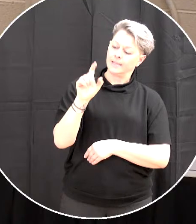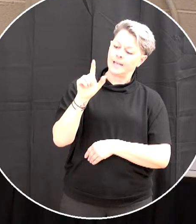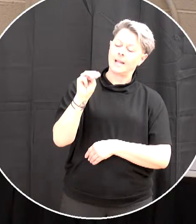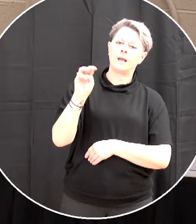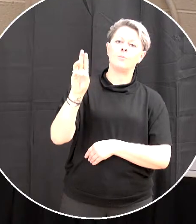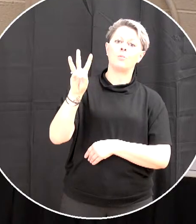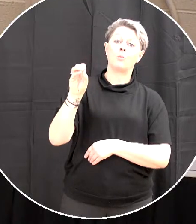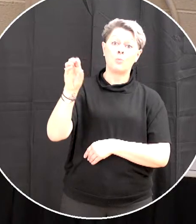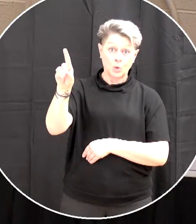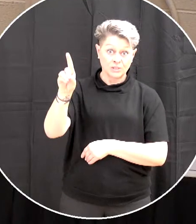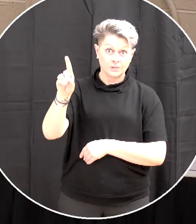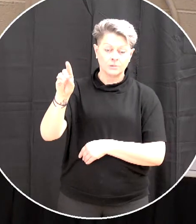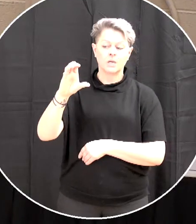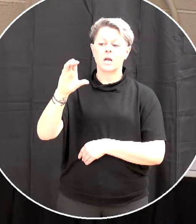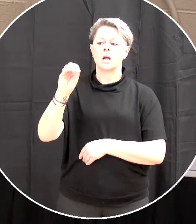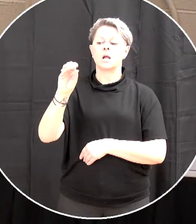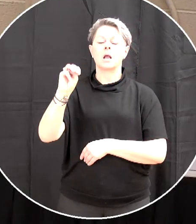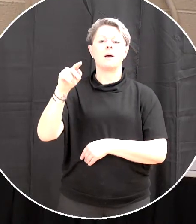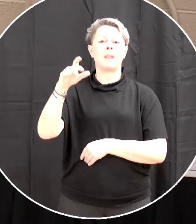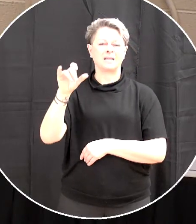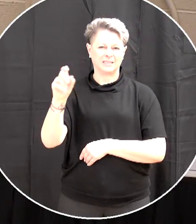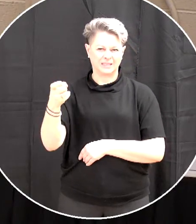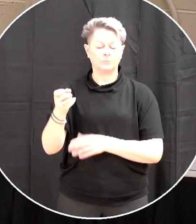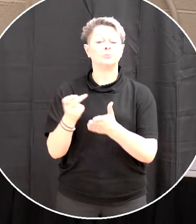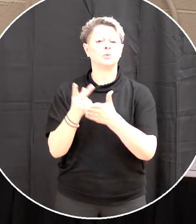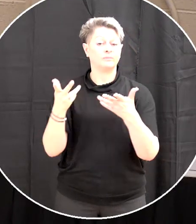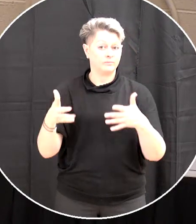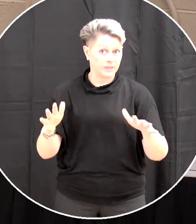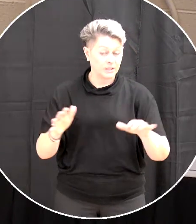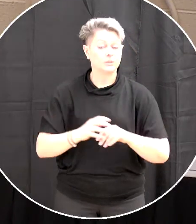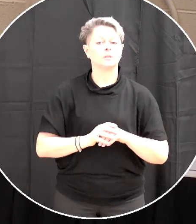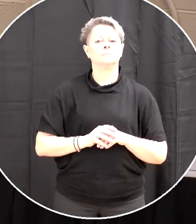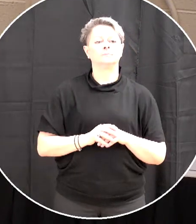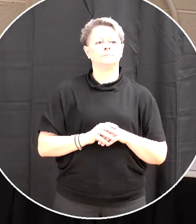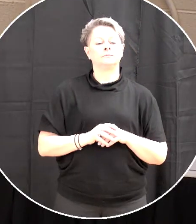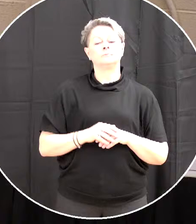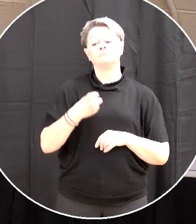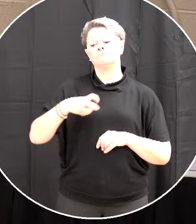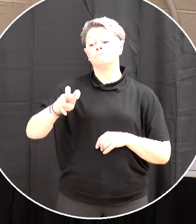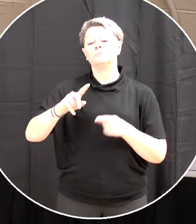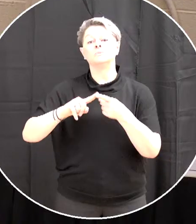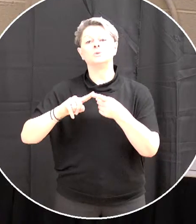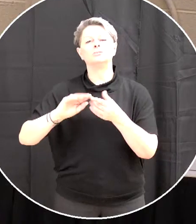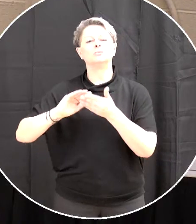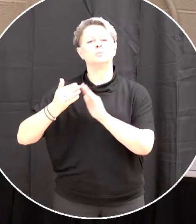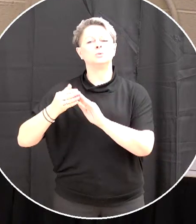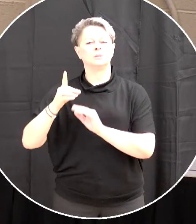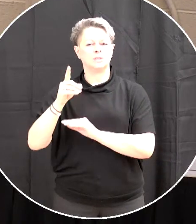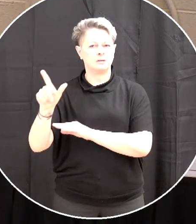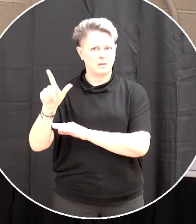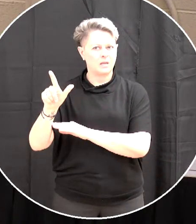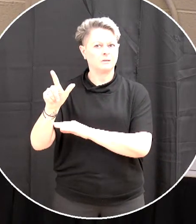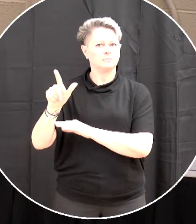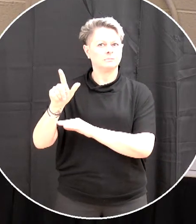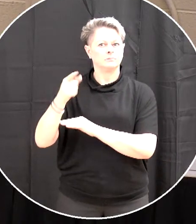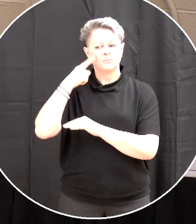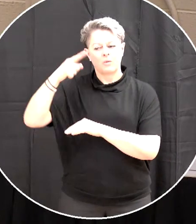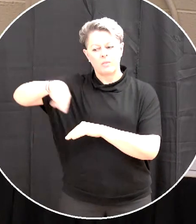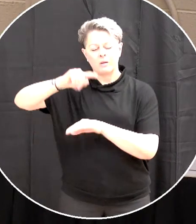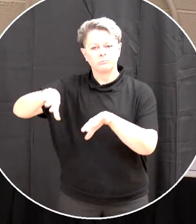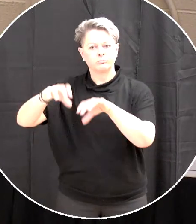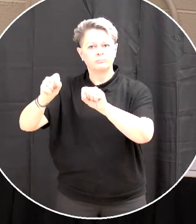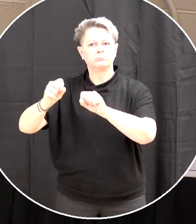the sale of the land at the rear of Elmwood Schools to the town of Deer Lake in exchange for the town undertaking site